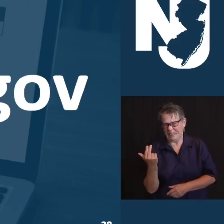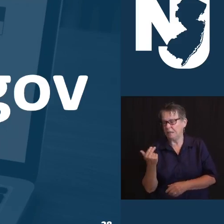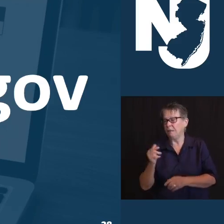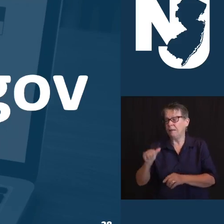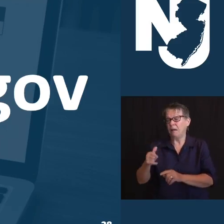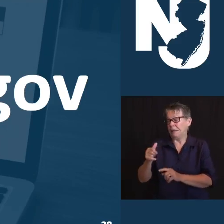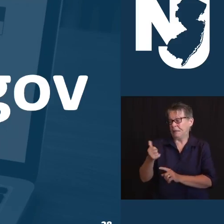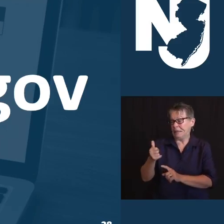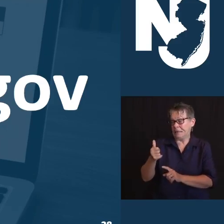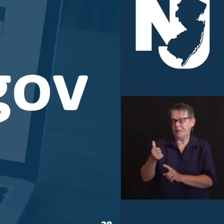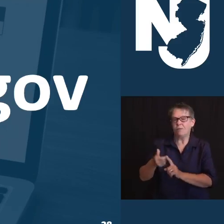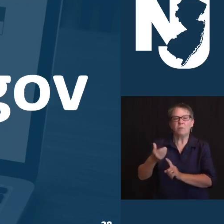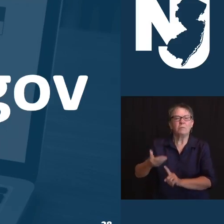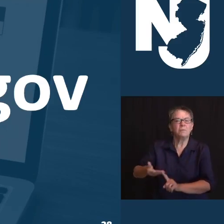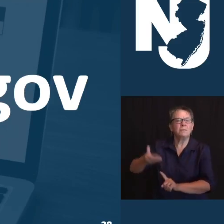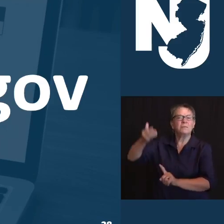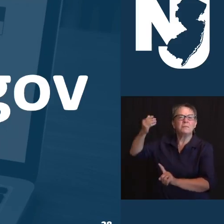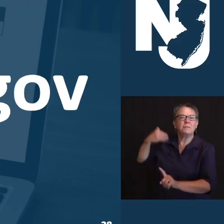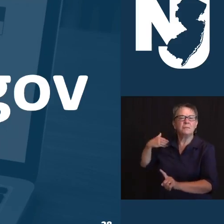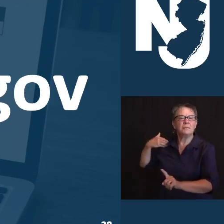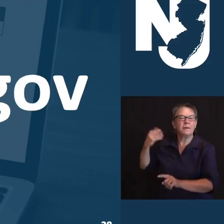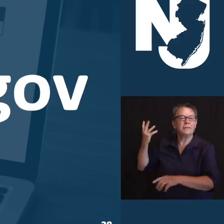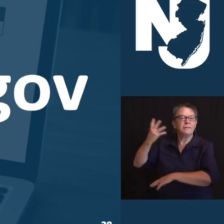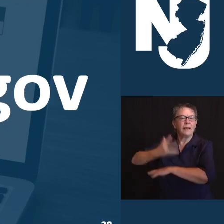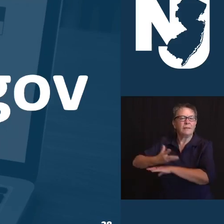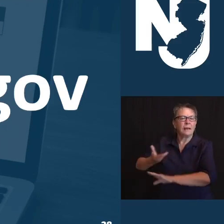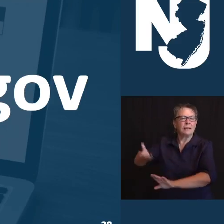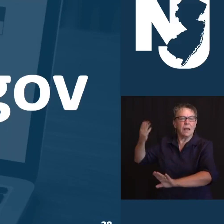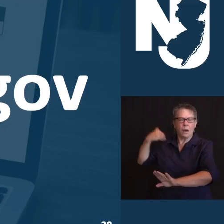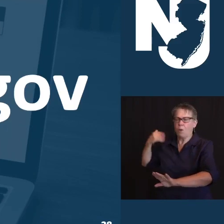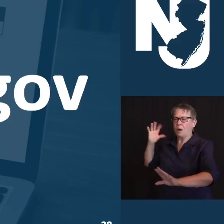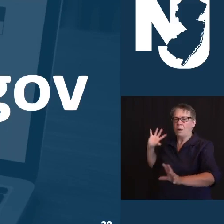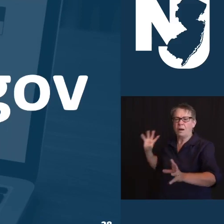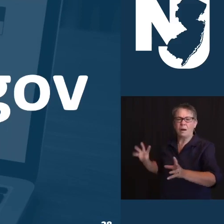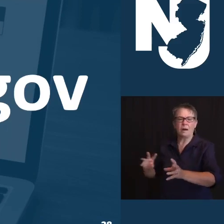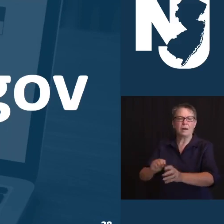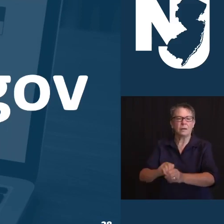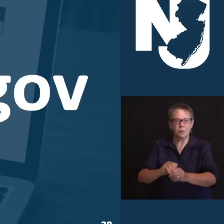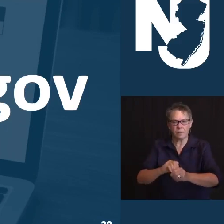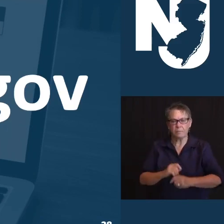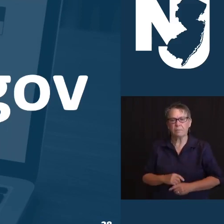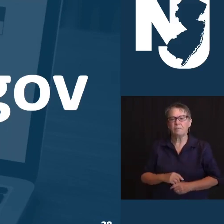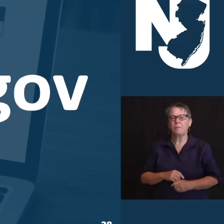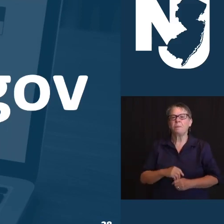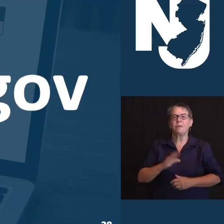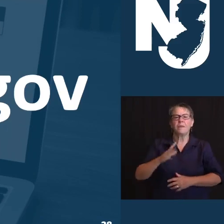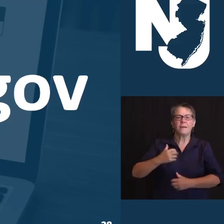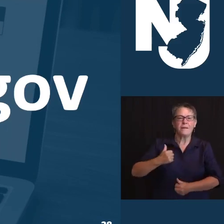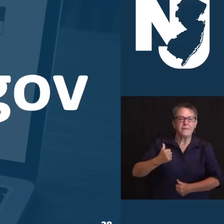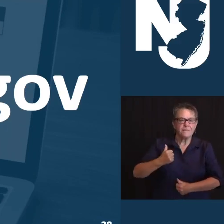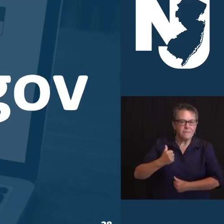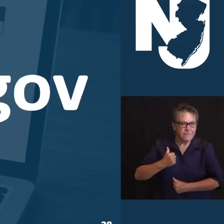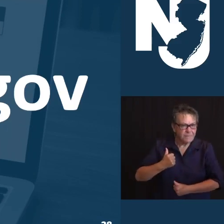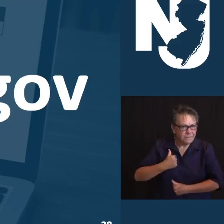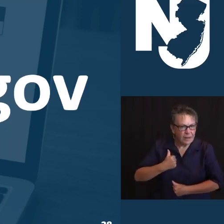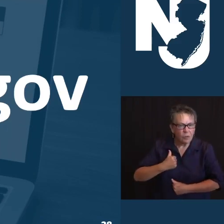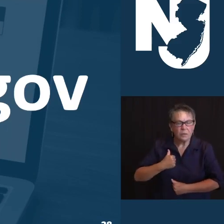same, as do the psychiatric hospitals. The New Jersey daily percent positivity